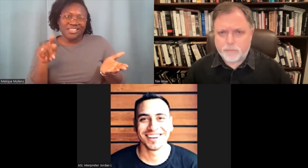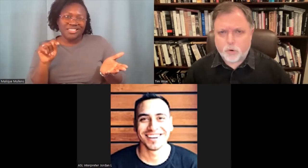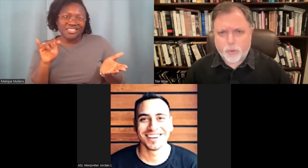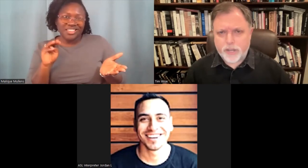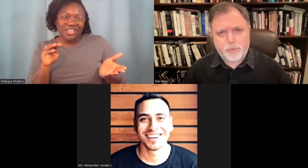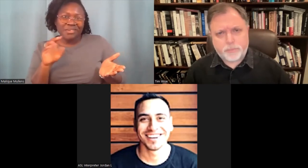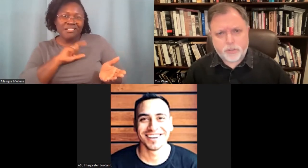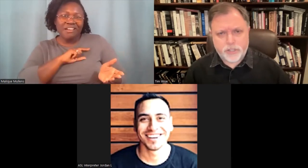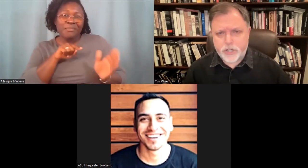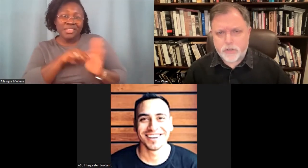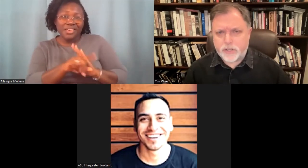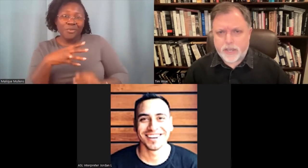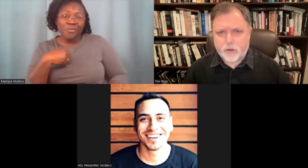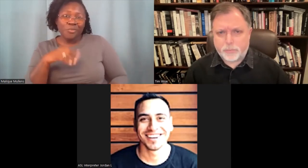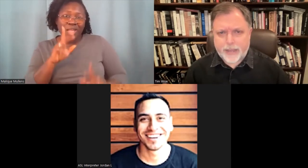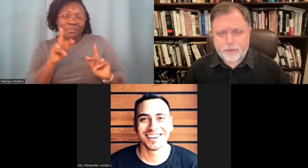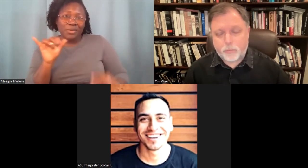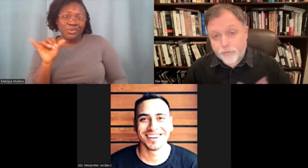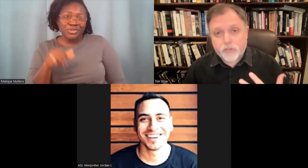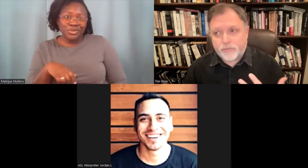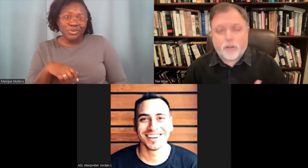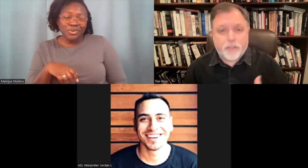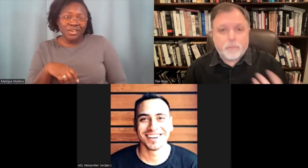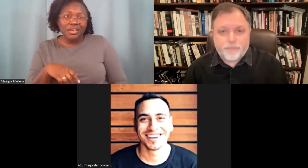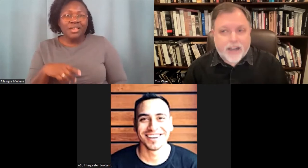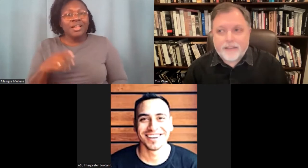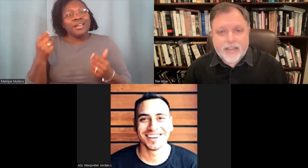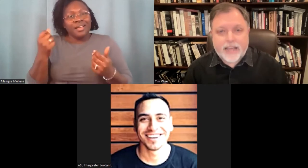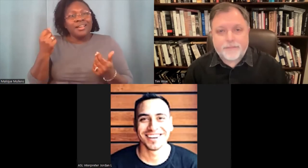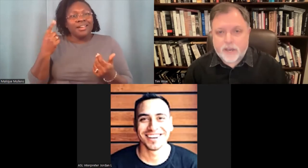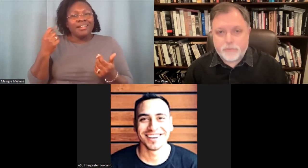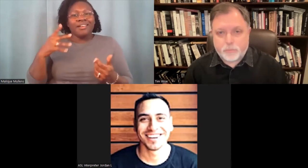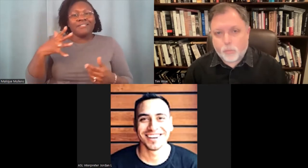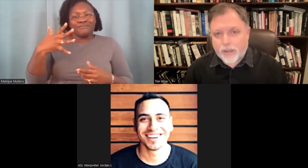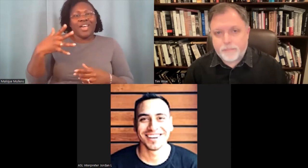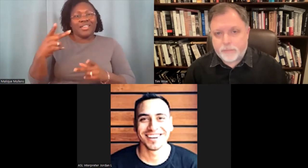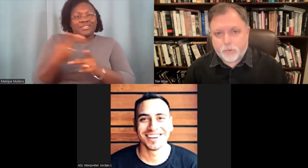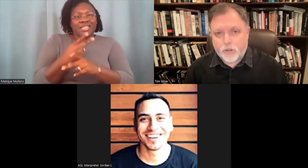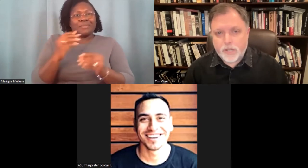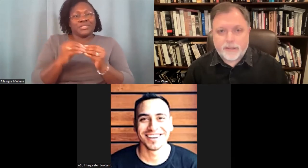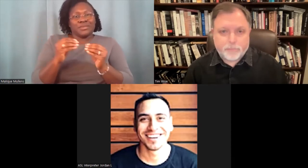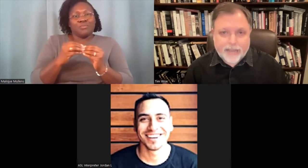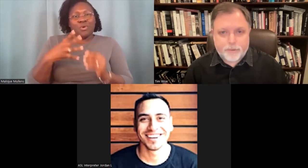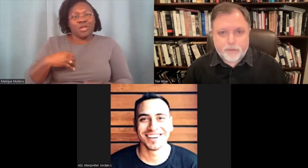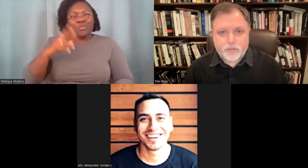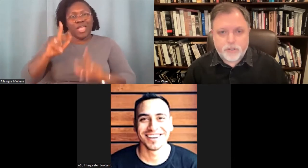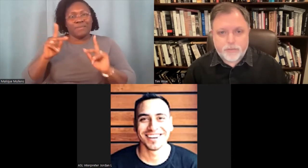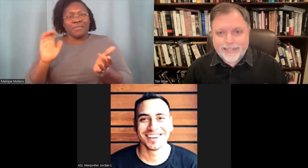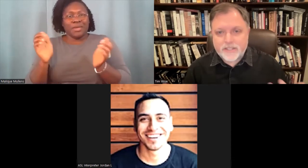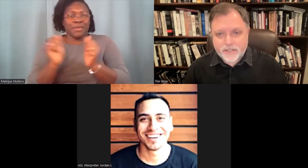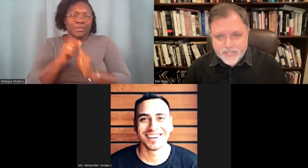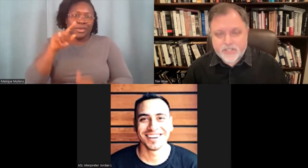kill a lot more white people each year than they kill Black people. Well, first of all, they're 5.5 times more white people than Black